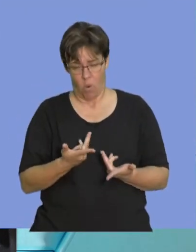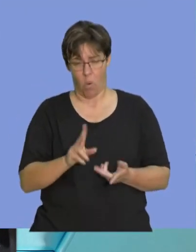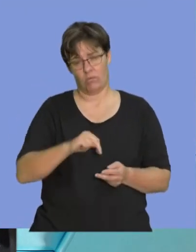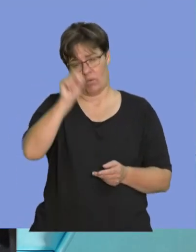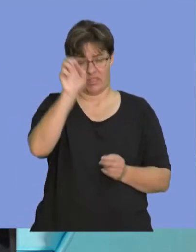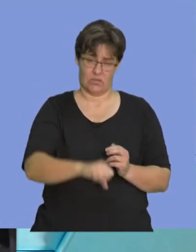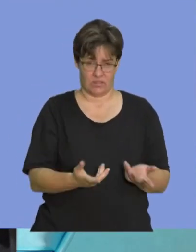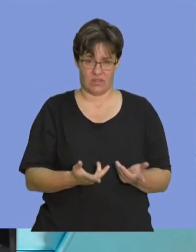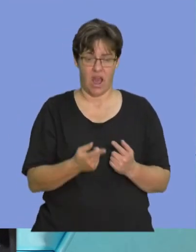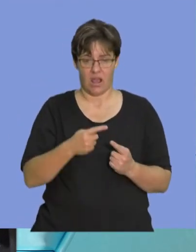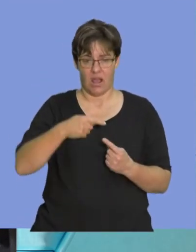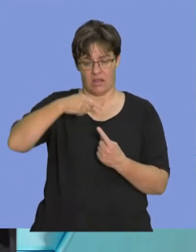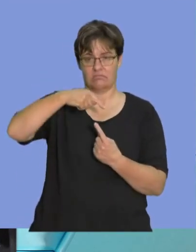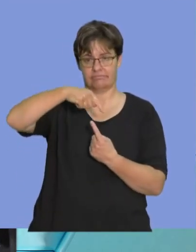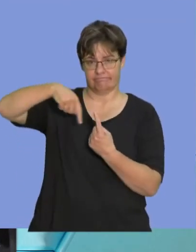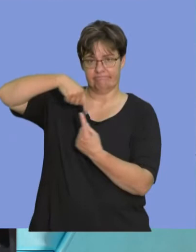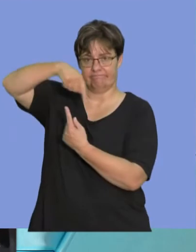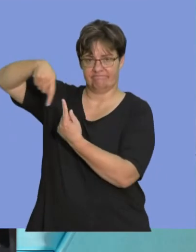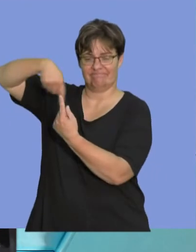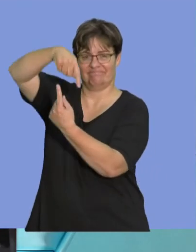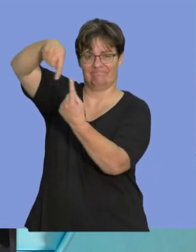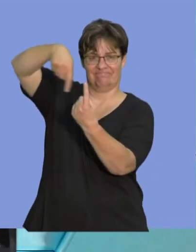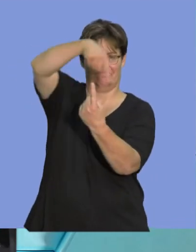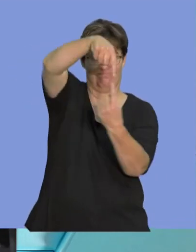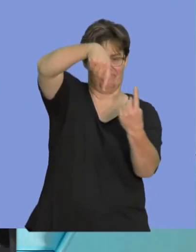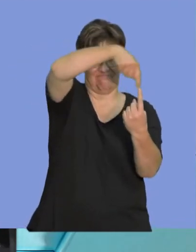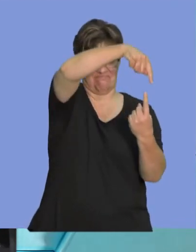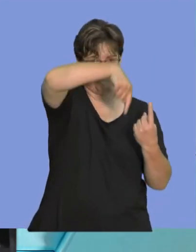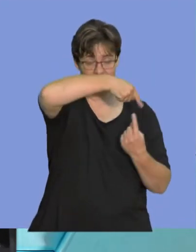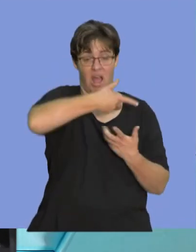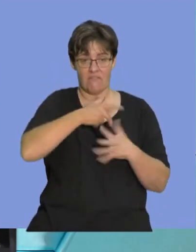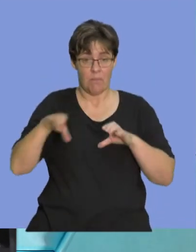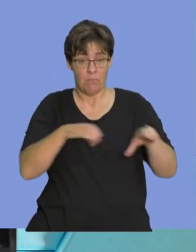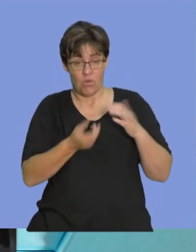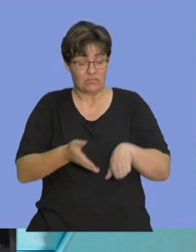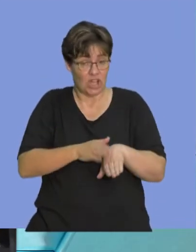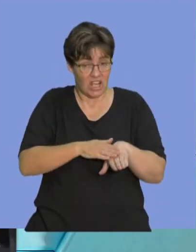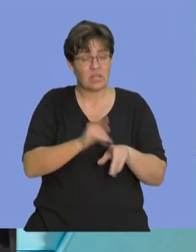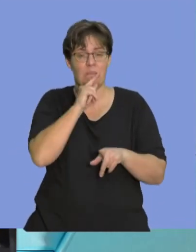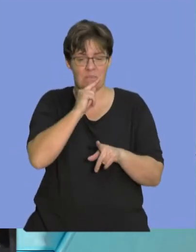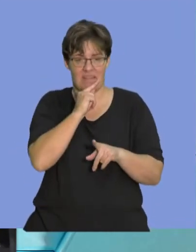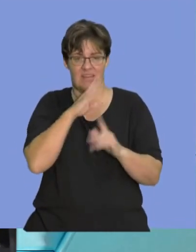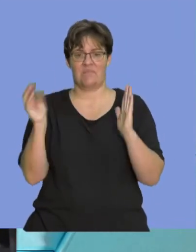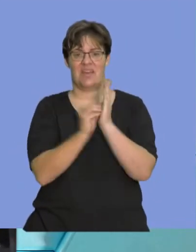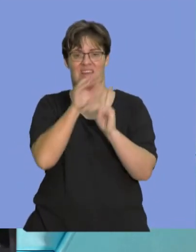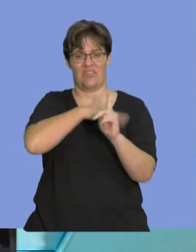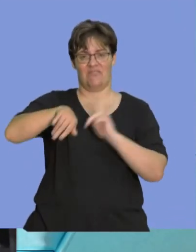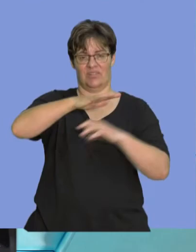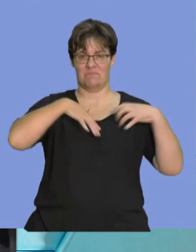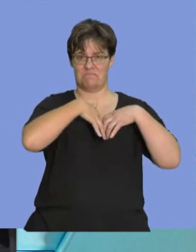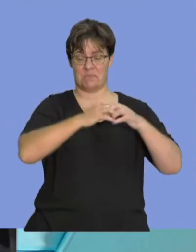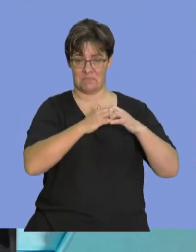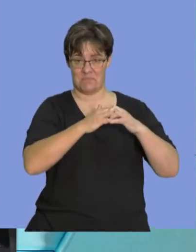the Earth's rotation, which has to do with movement, remember, once there's movement of charge, there's a magnetic field that results,